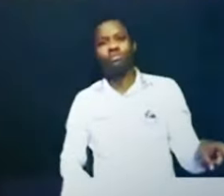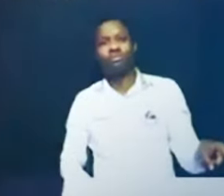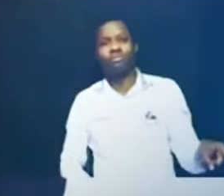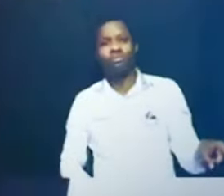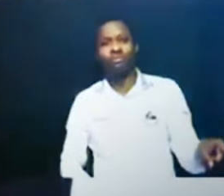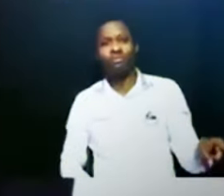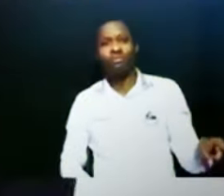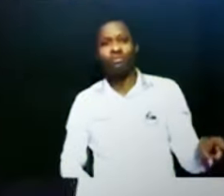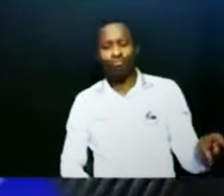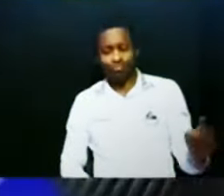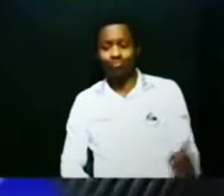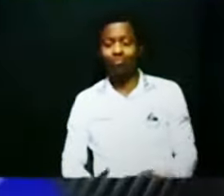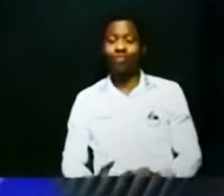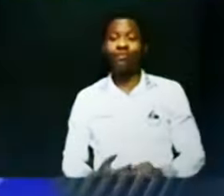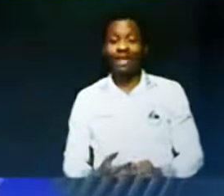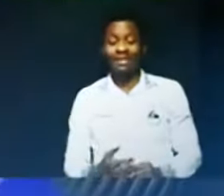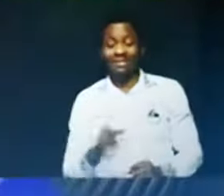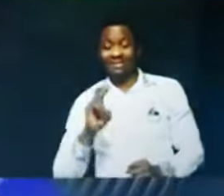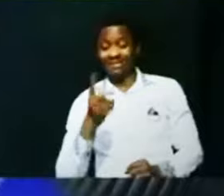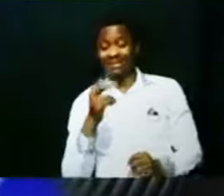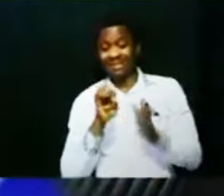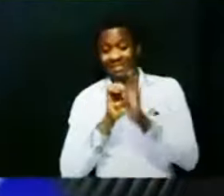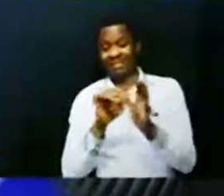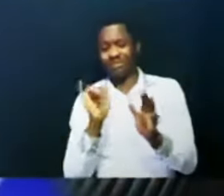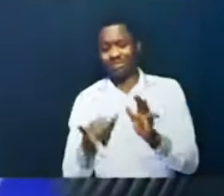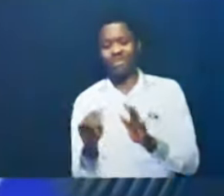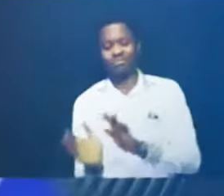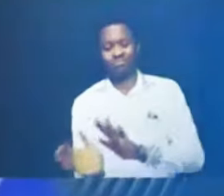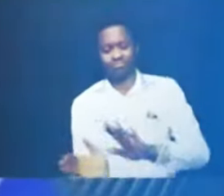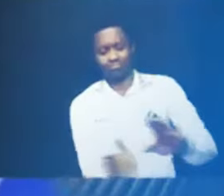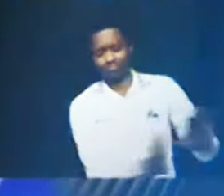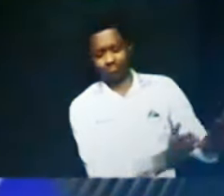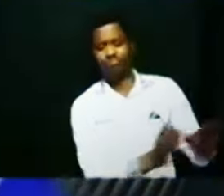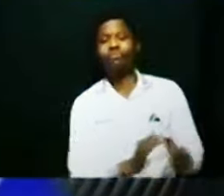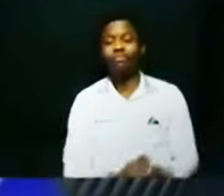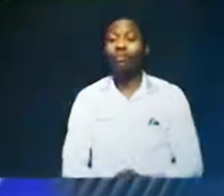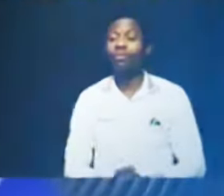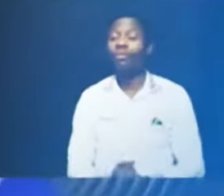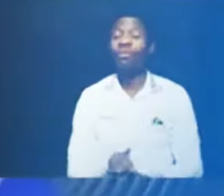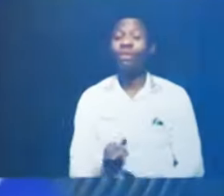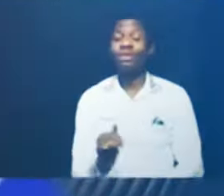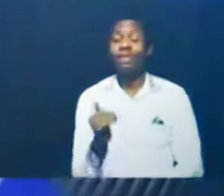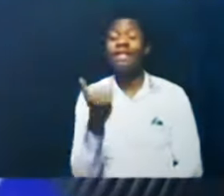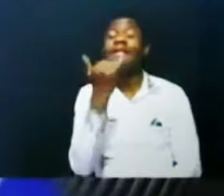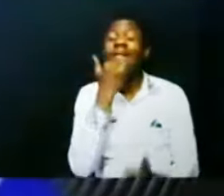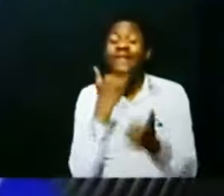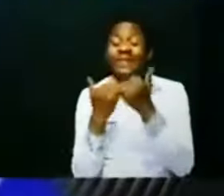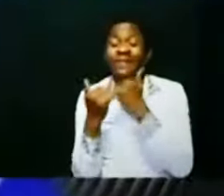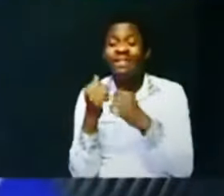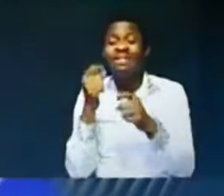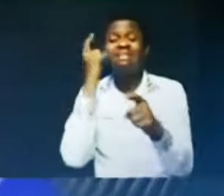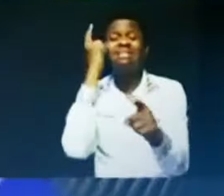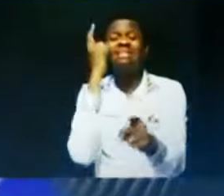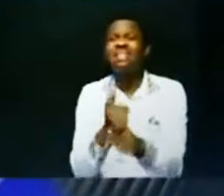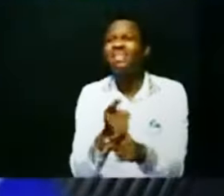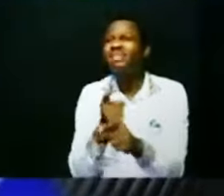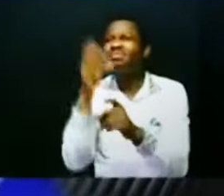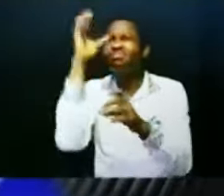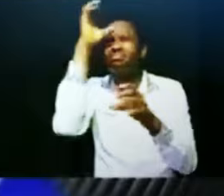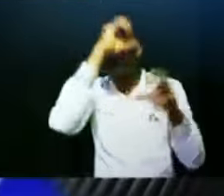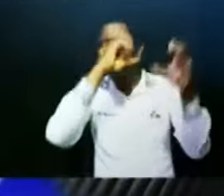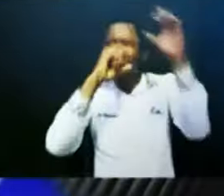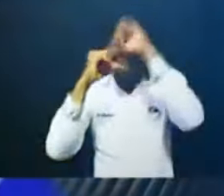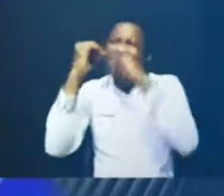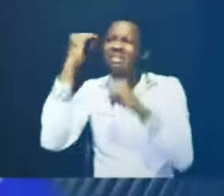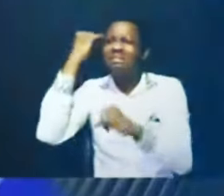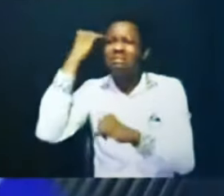I'll take the third one. Offense that are imaginary.